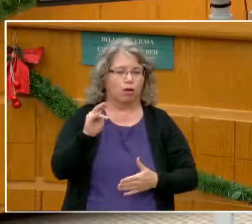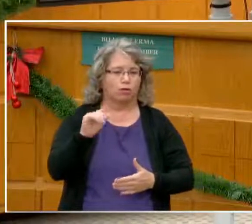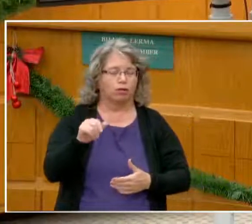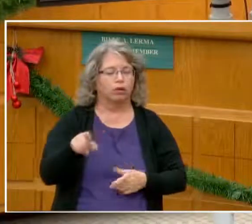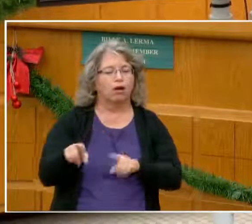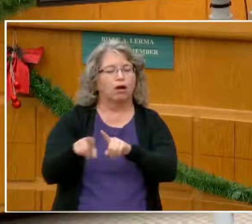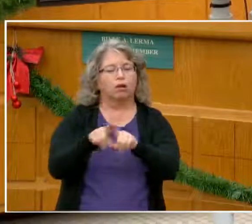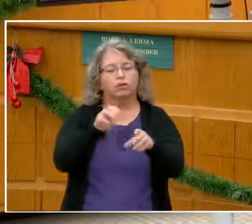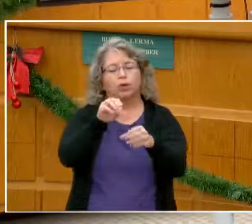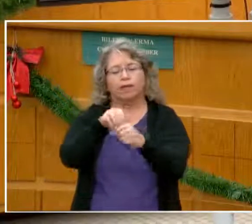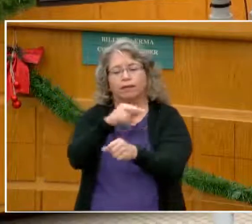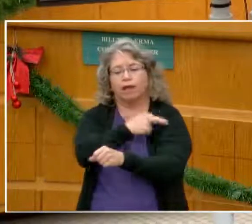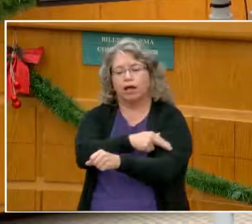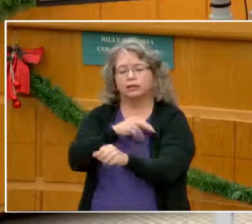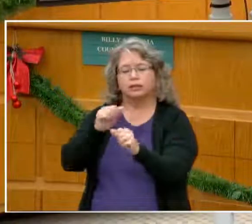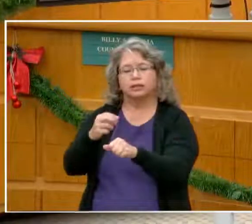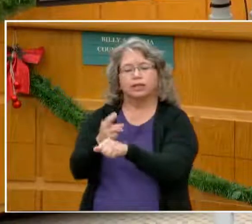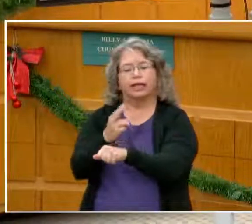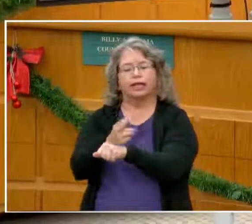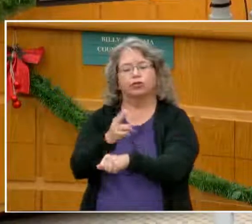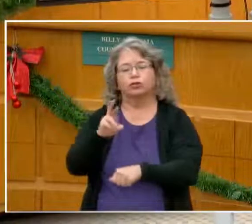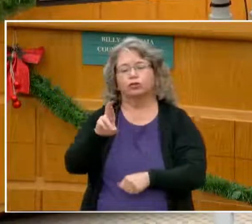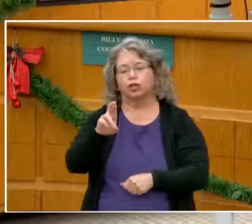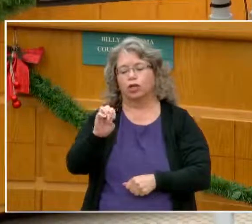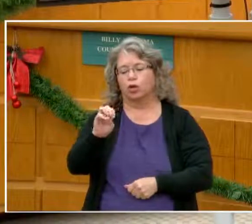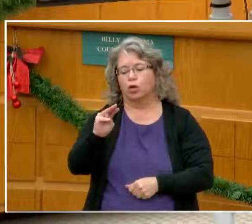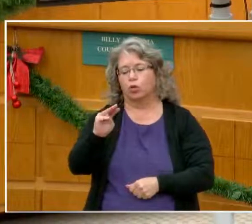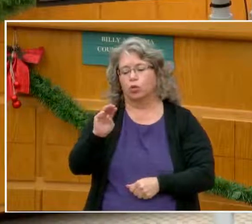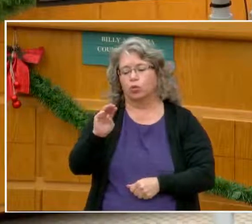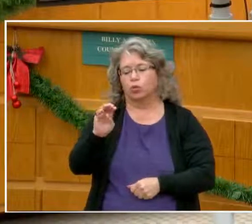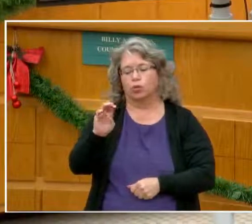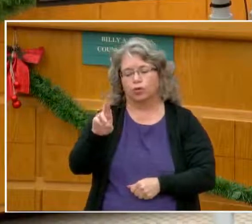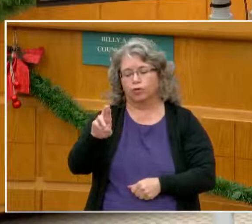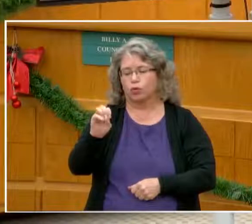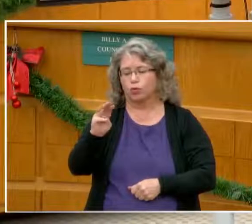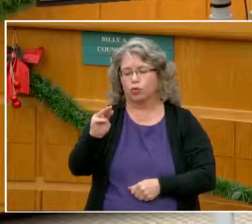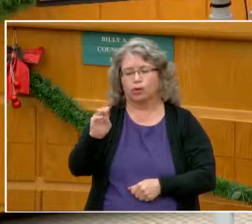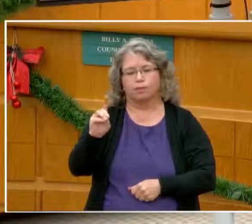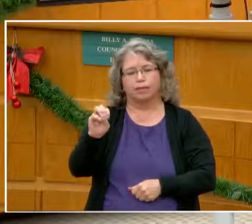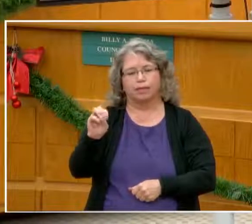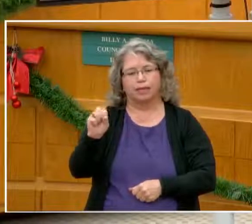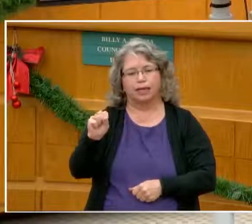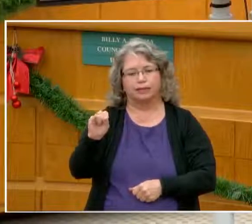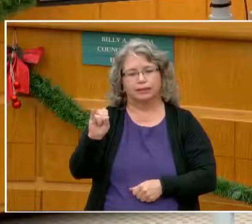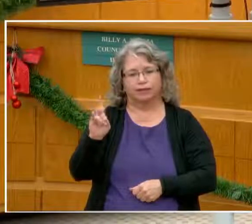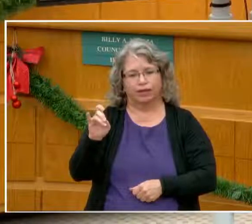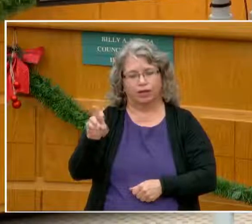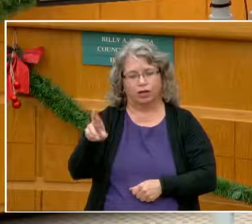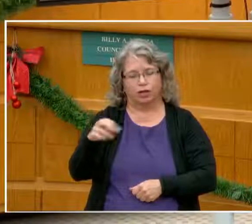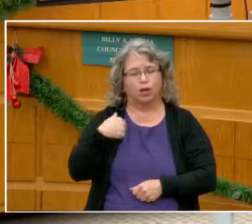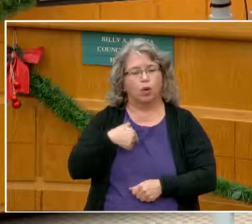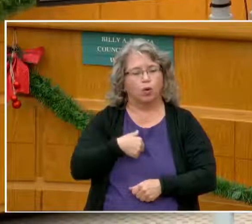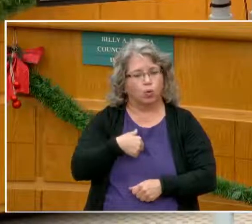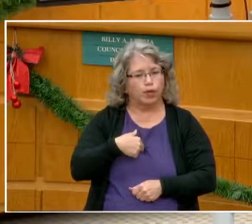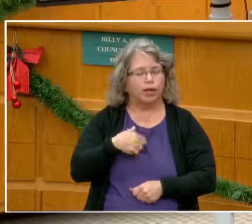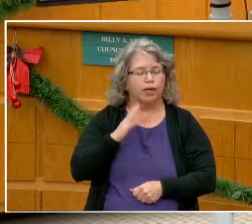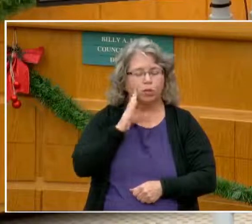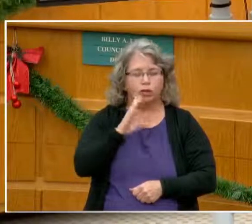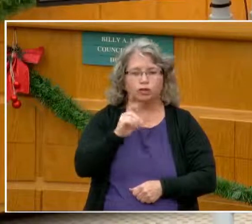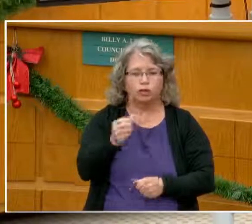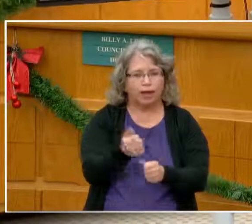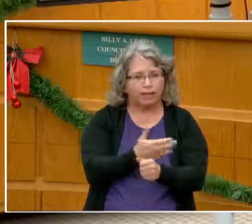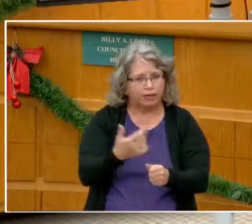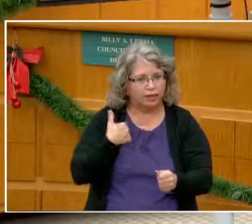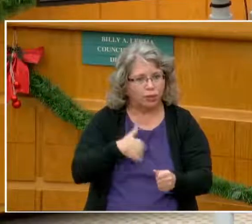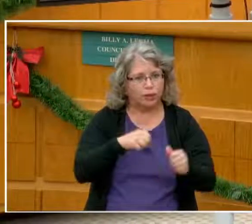in the hospitals. And so we are going to be doing everything we can to lessen severity before you get to